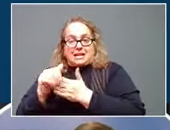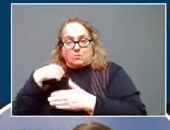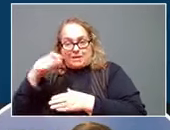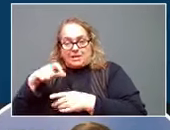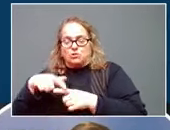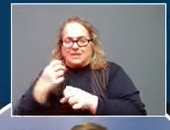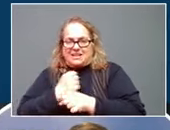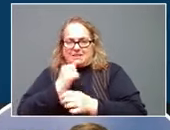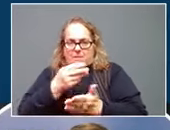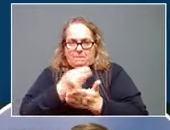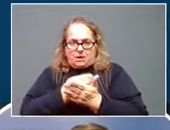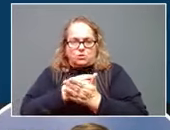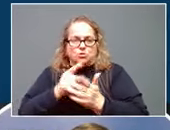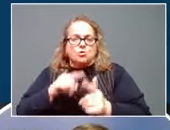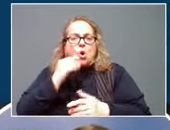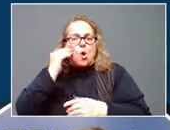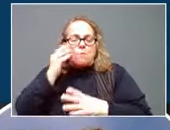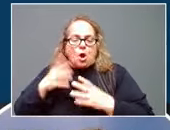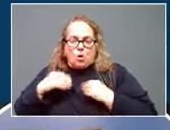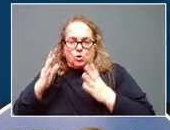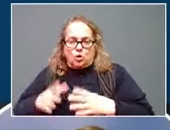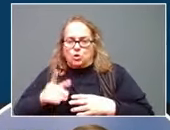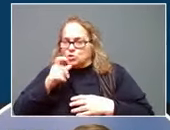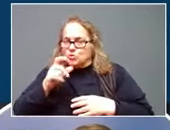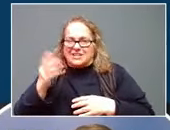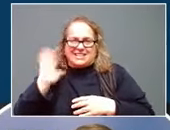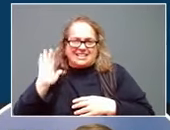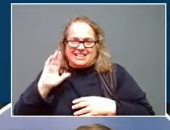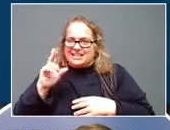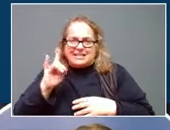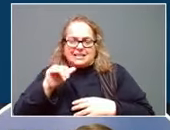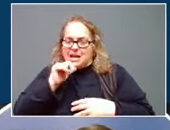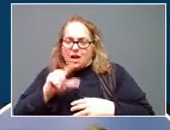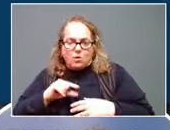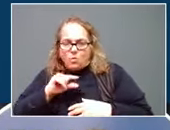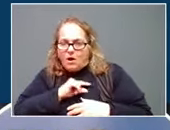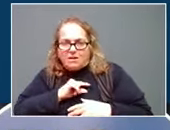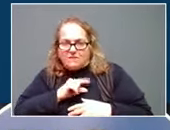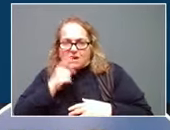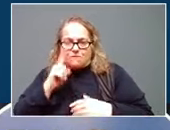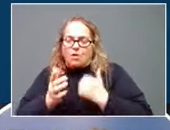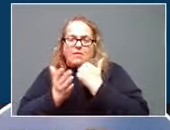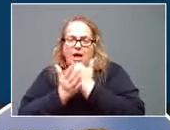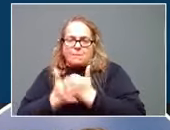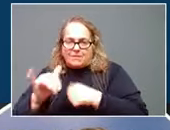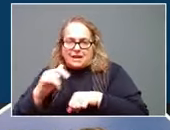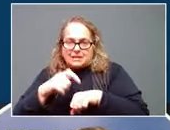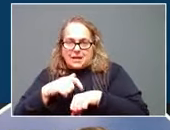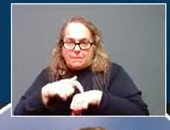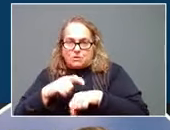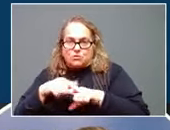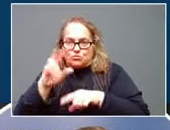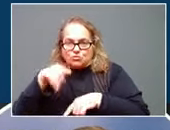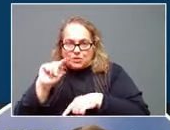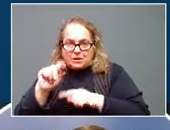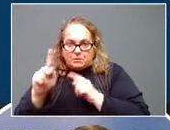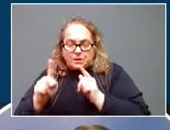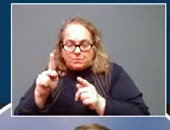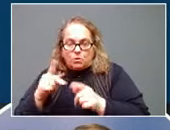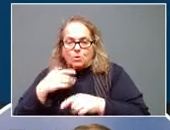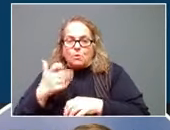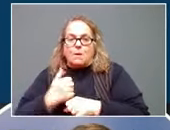there to homeowners that previously did not qualify for the help at that time we had to renters. We want to make